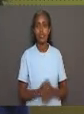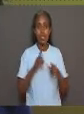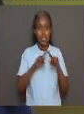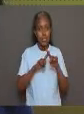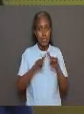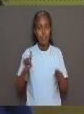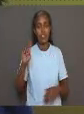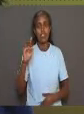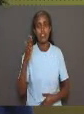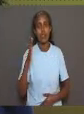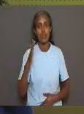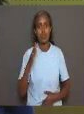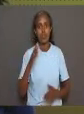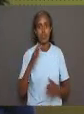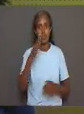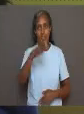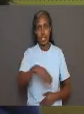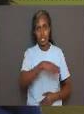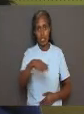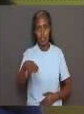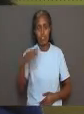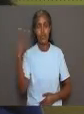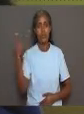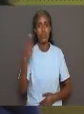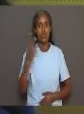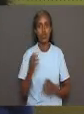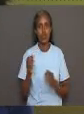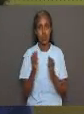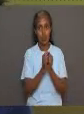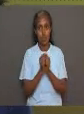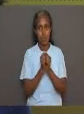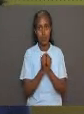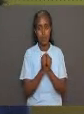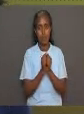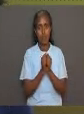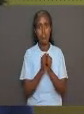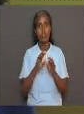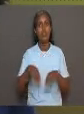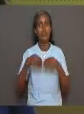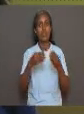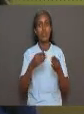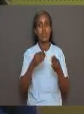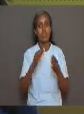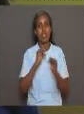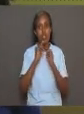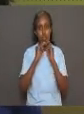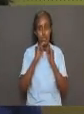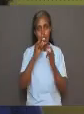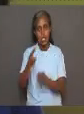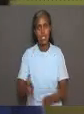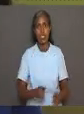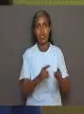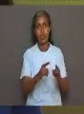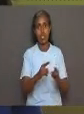Different types of graphs can be used to give information in a way that